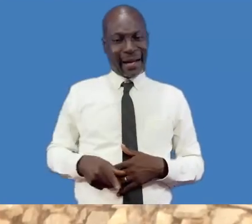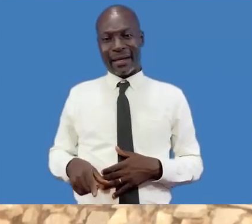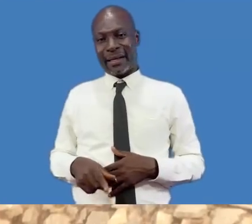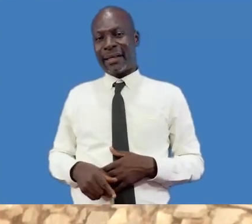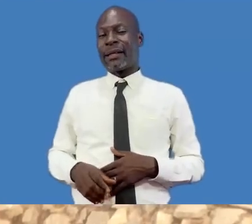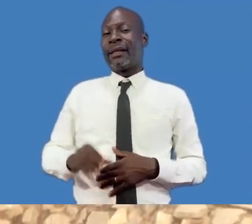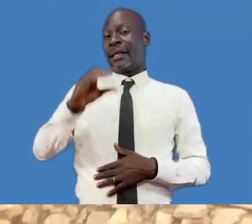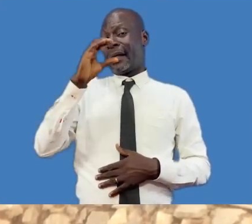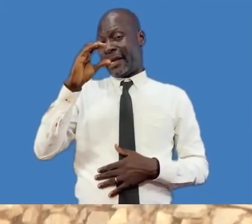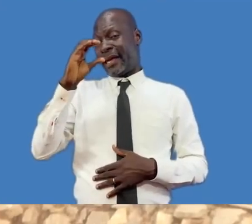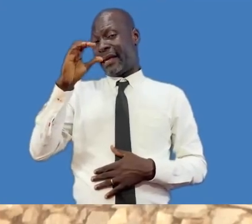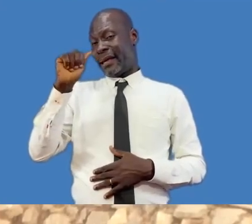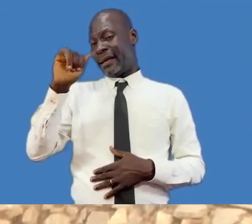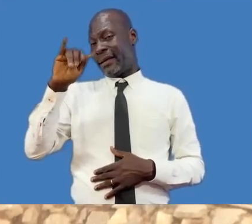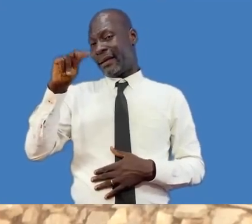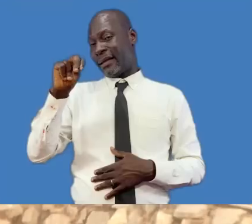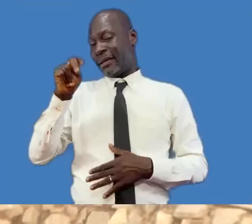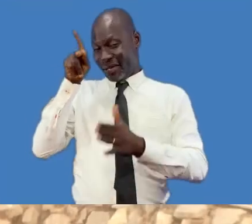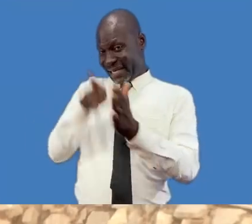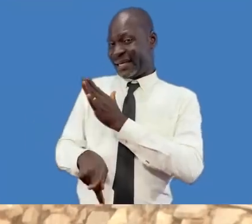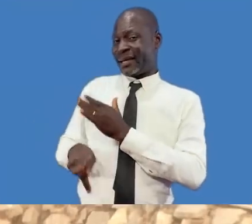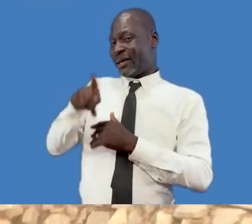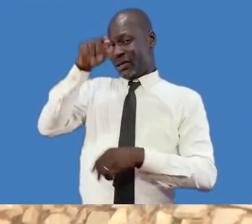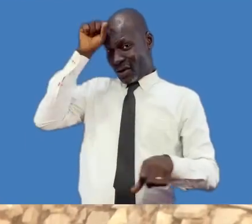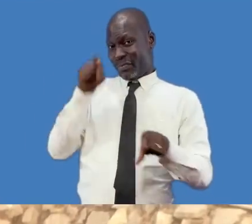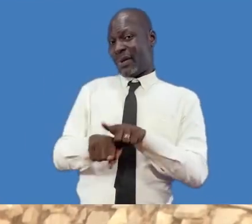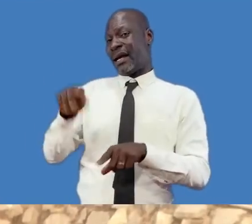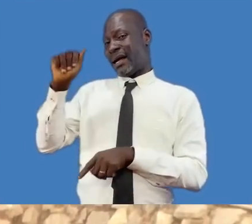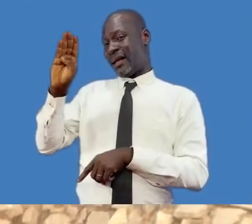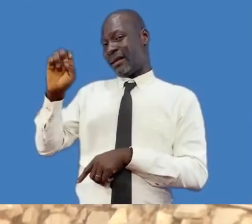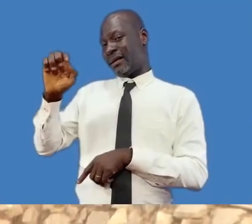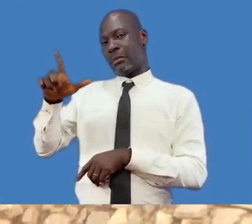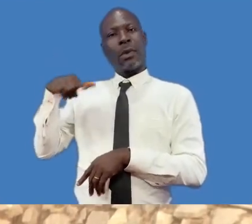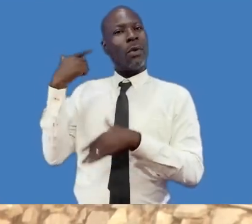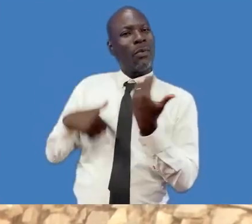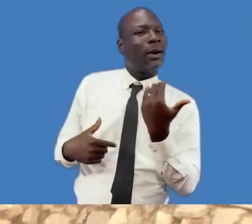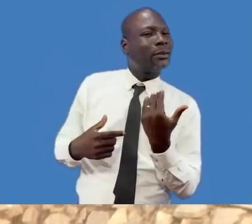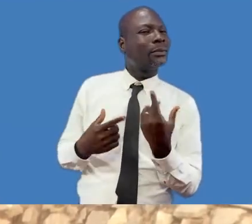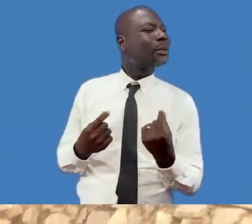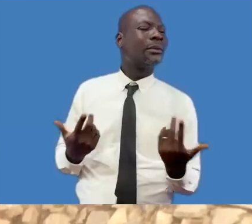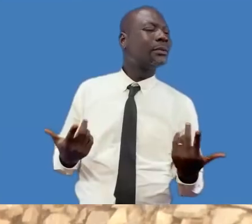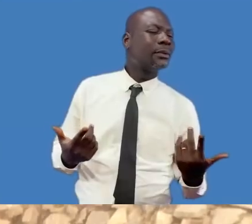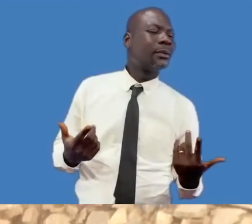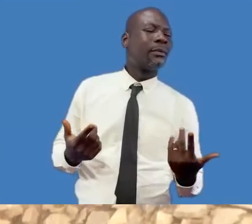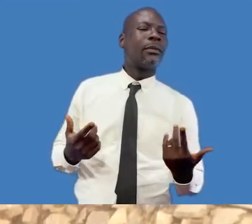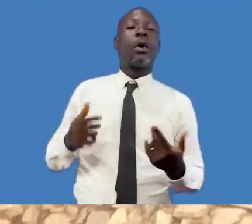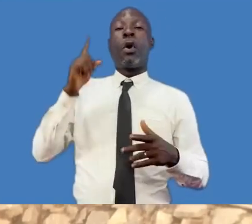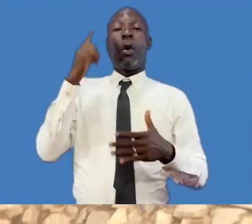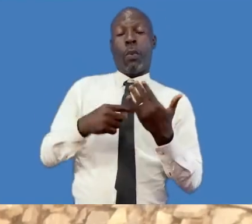who sware ye tia Abel no? Na uko kum Abel no? Who si Abel aye or den? Dia, ye di bo afodi ye